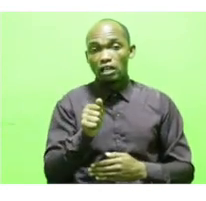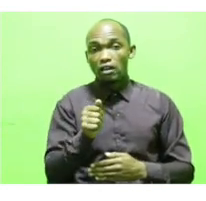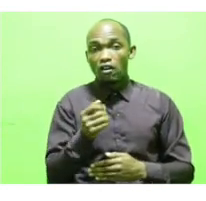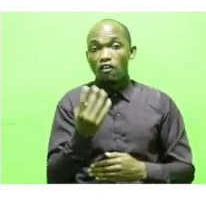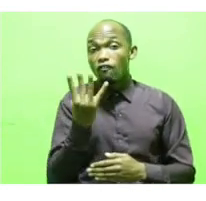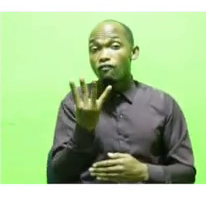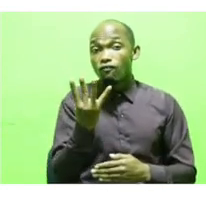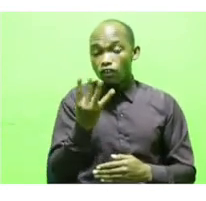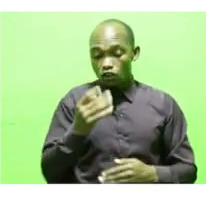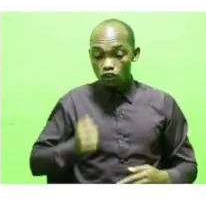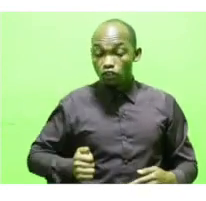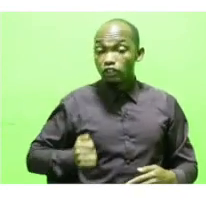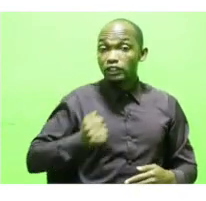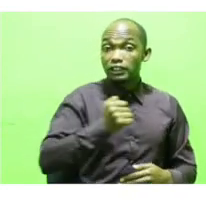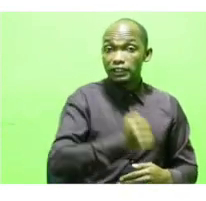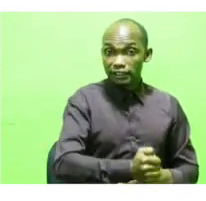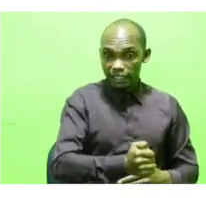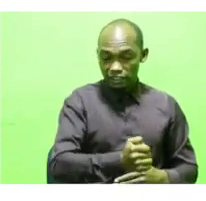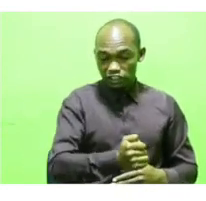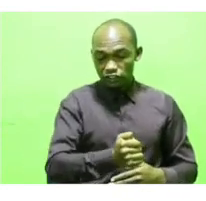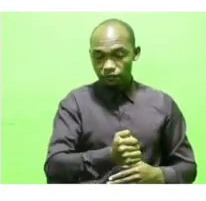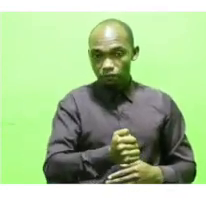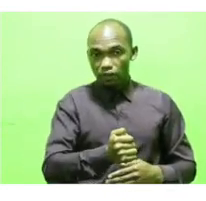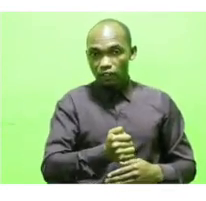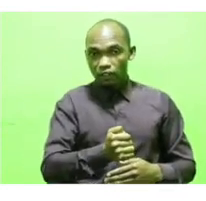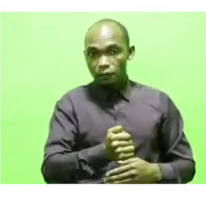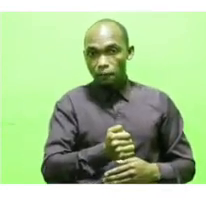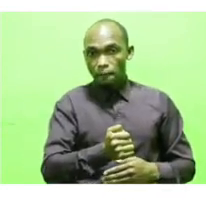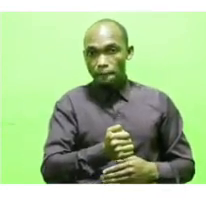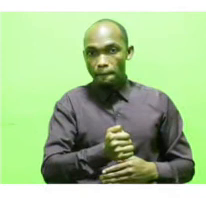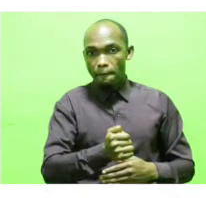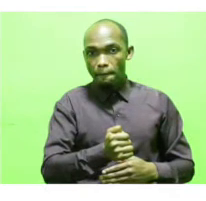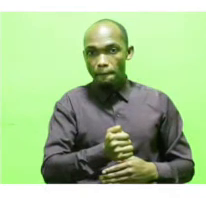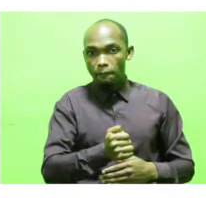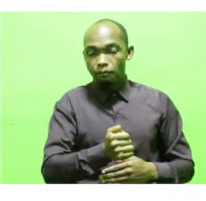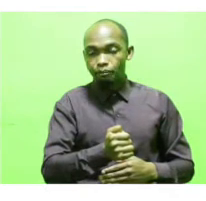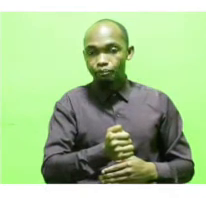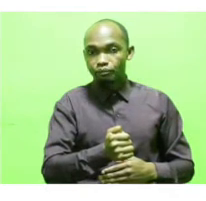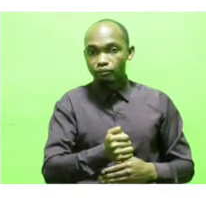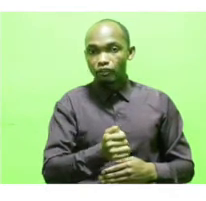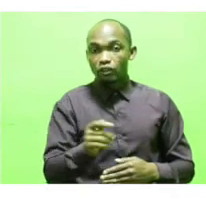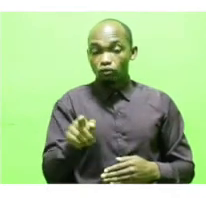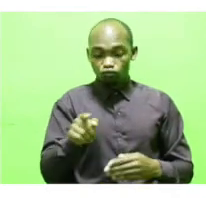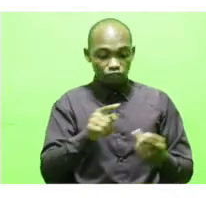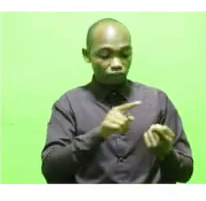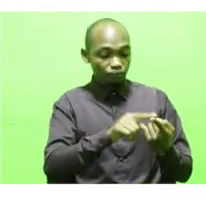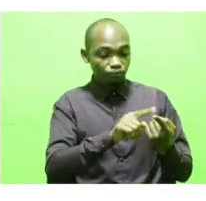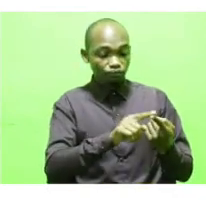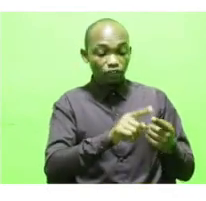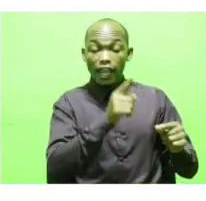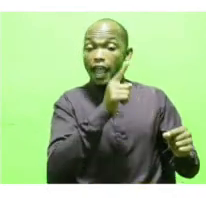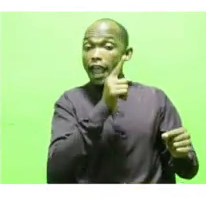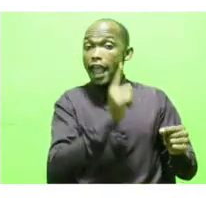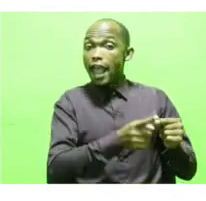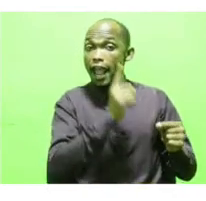metamorphosis, the organism or the insect develops through 4 stages,